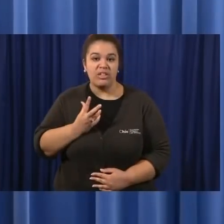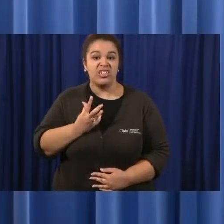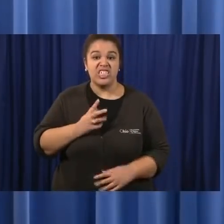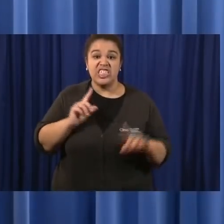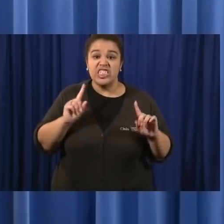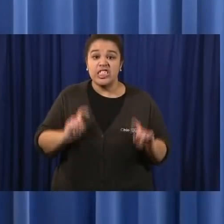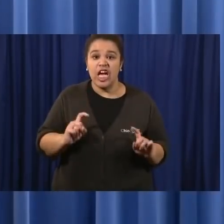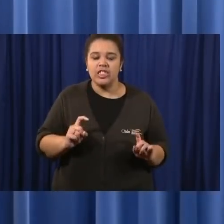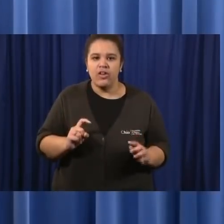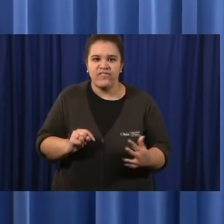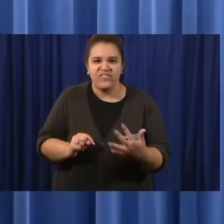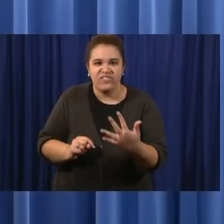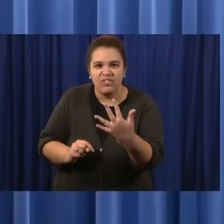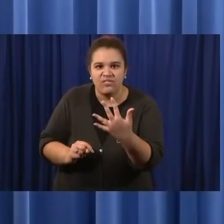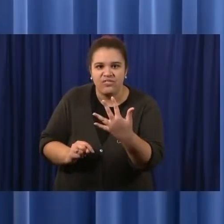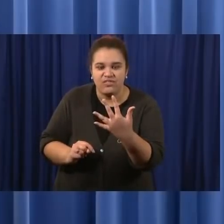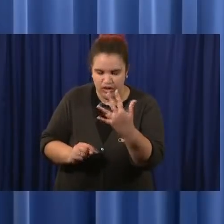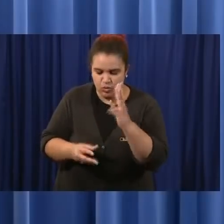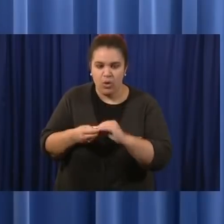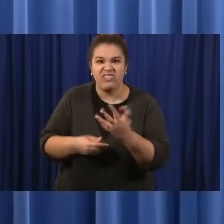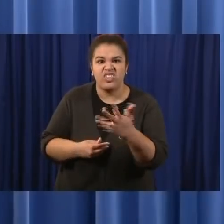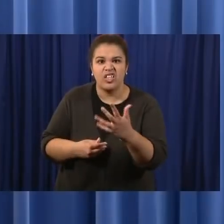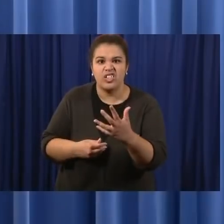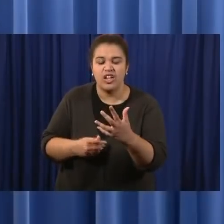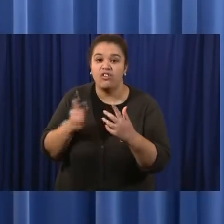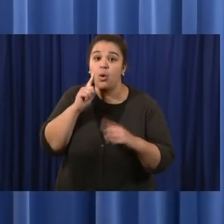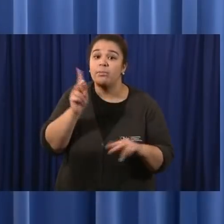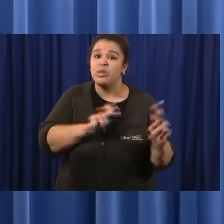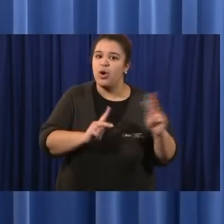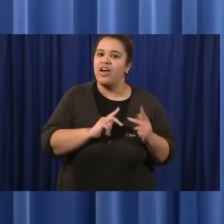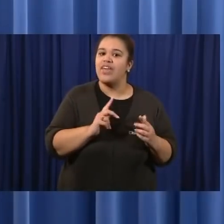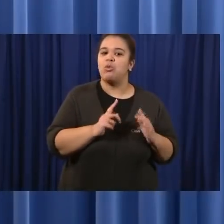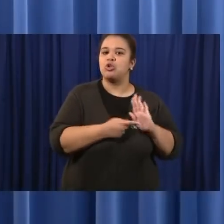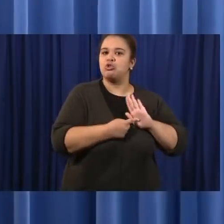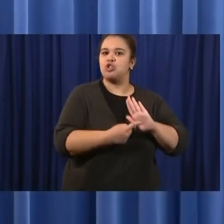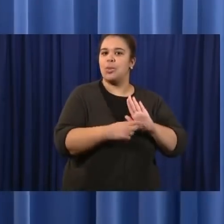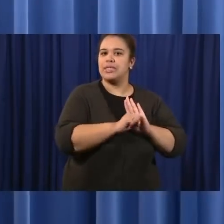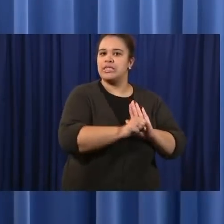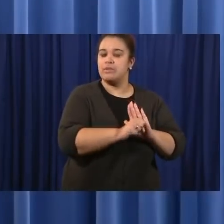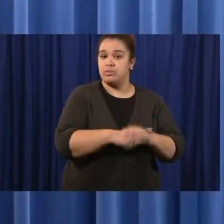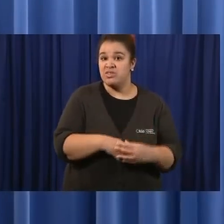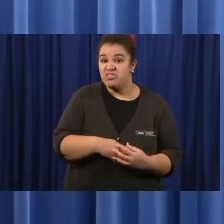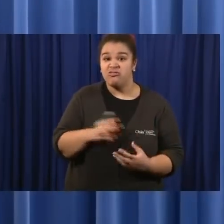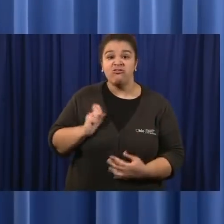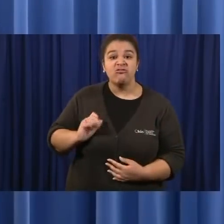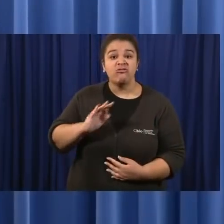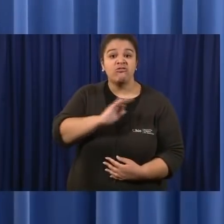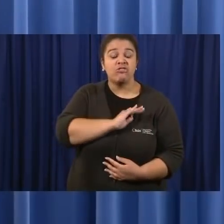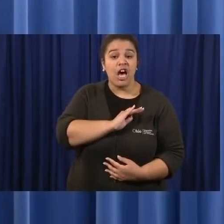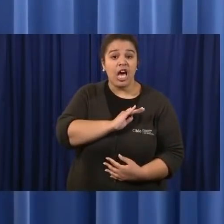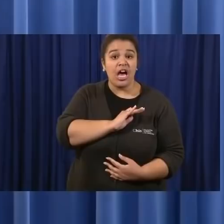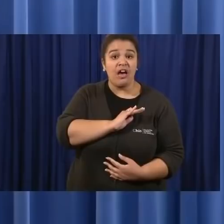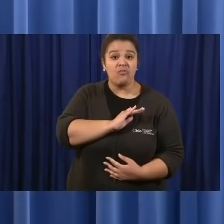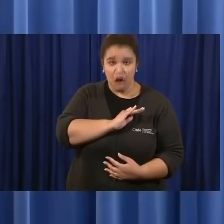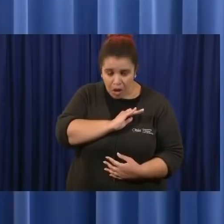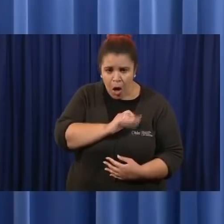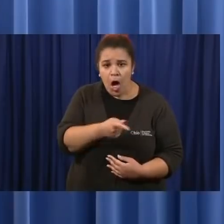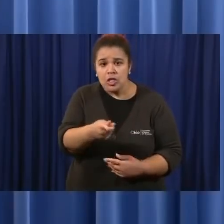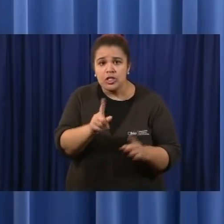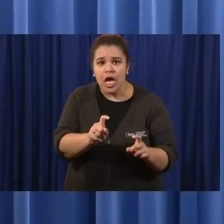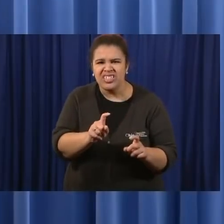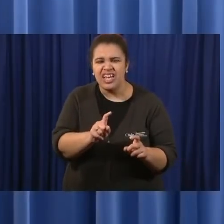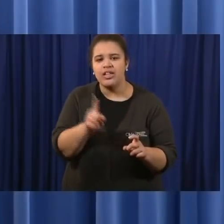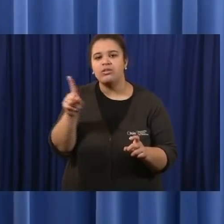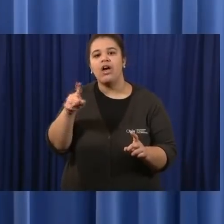for symptomatic residents. Testing for the staff, the option was basically go to a private lab at a